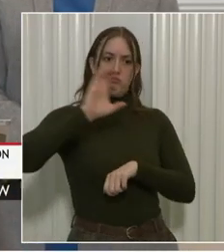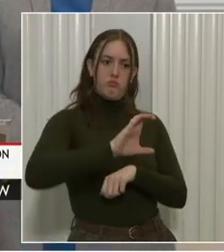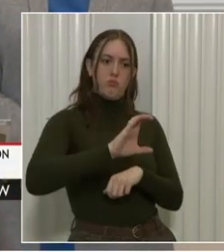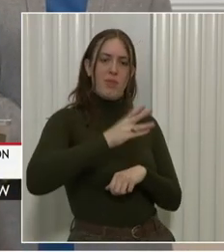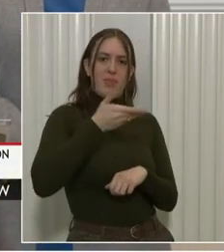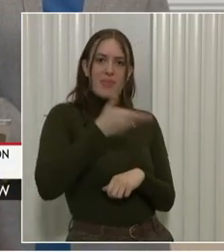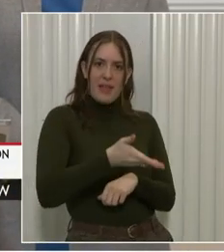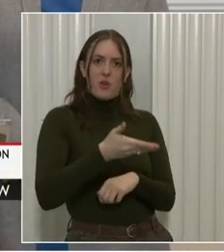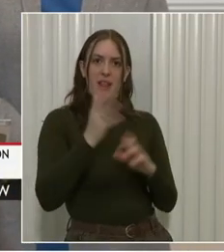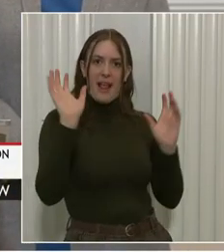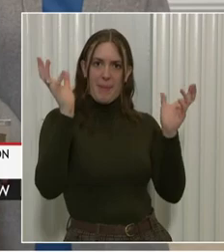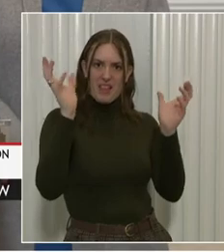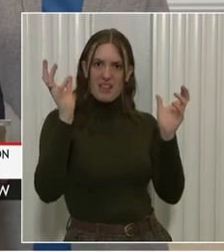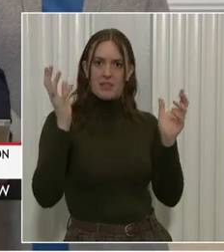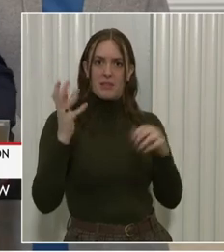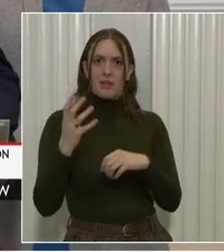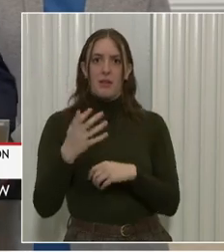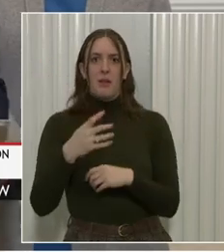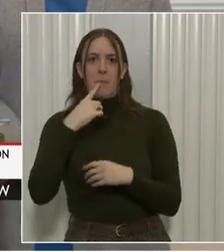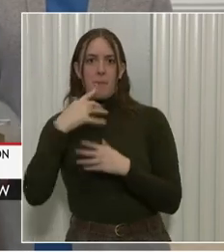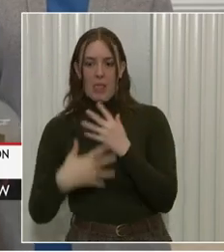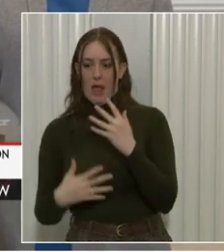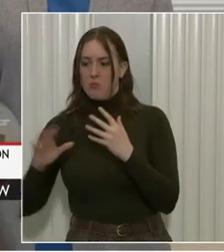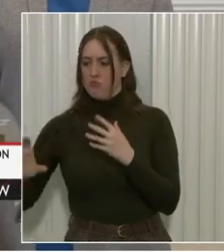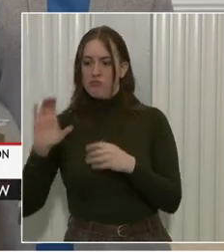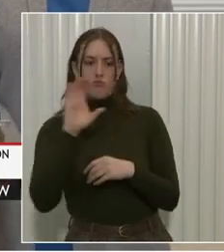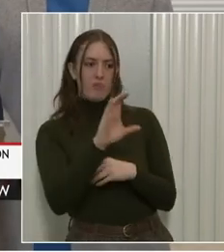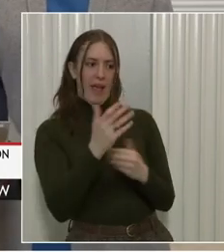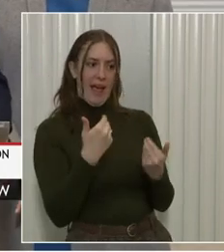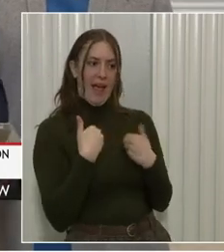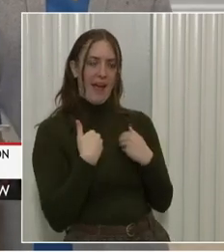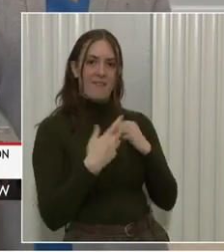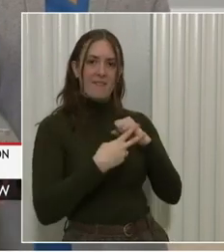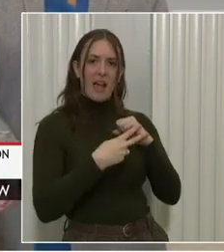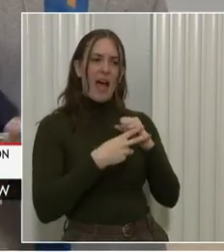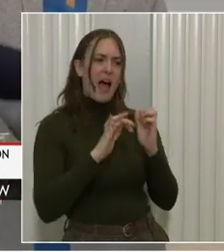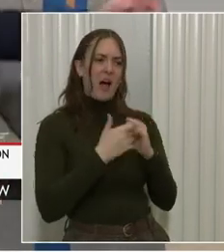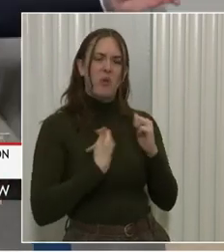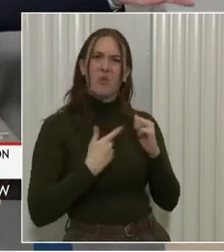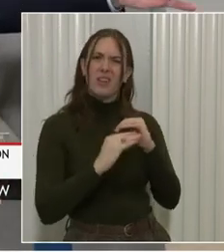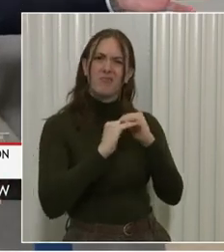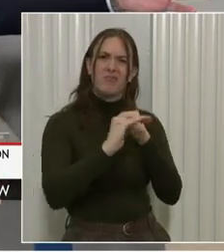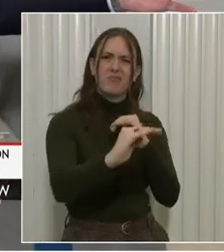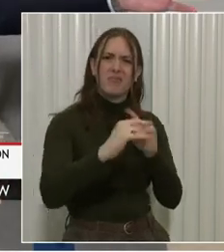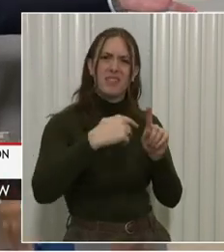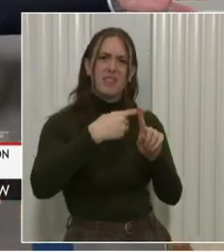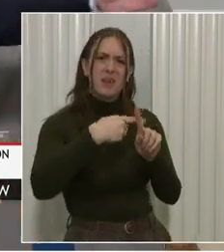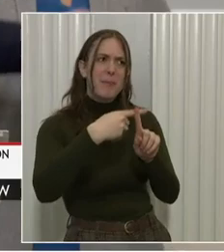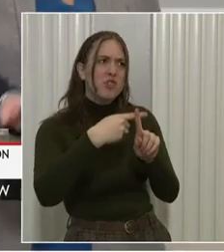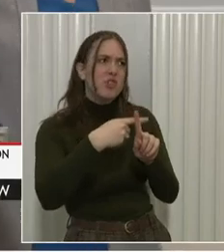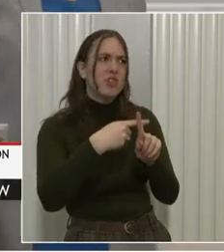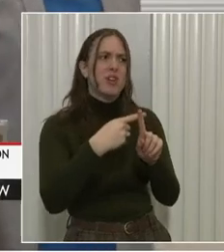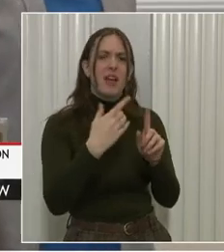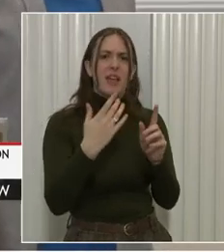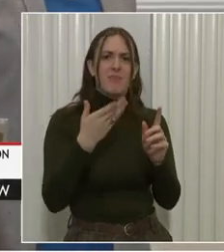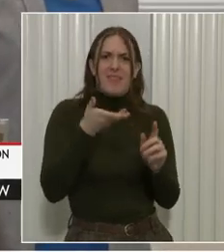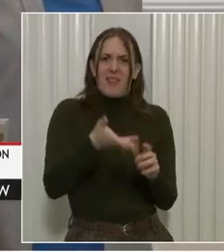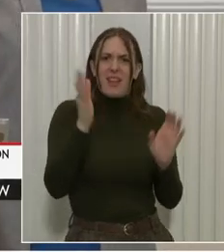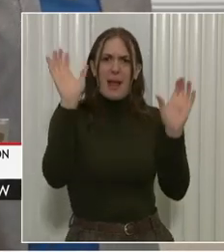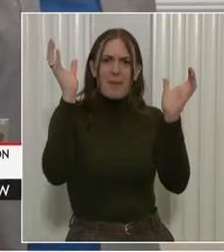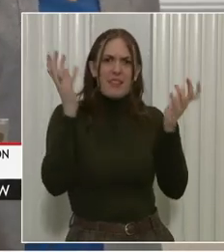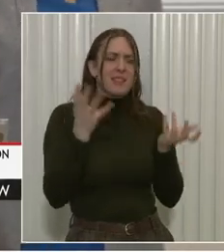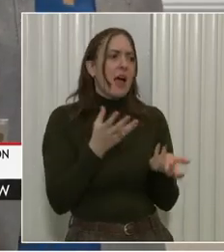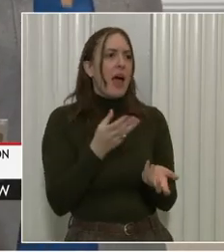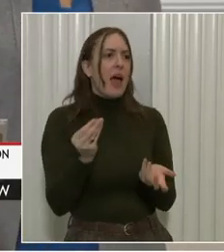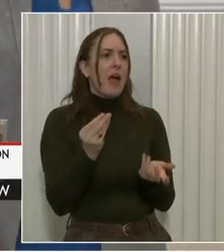only good for X amount of time at this temperature? Yeah. How stable are the temperatures once you're on board an ambulance? And then